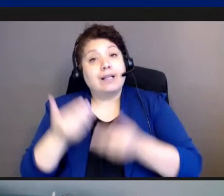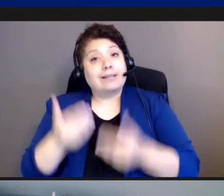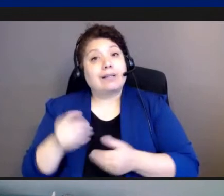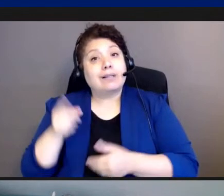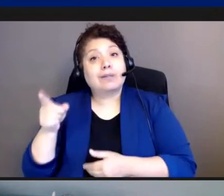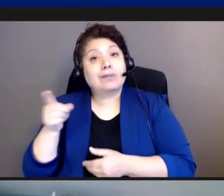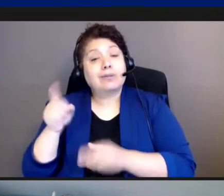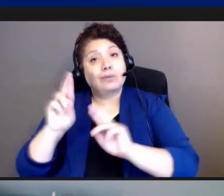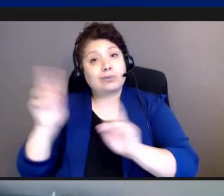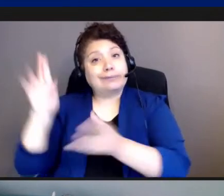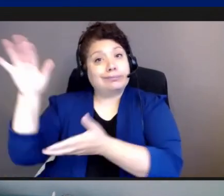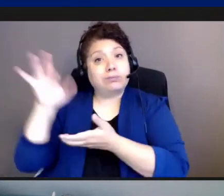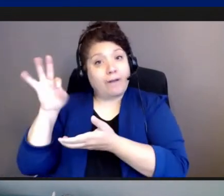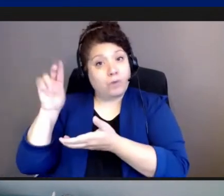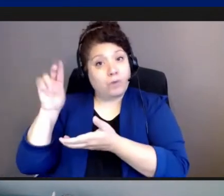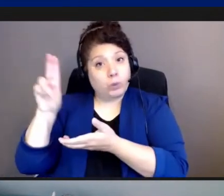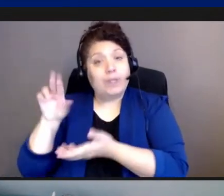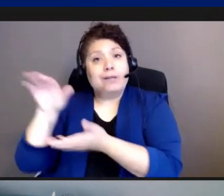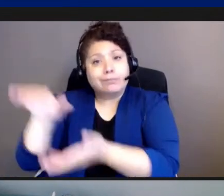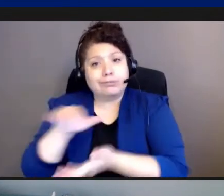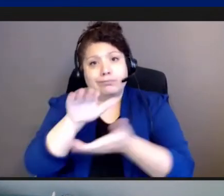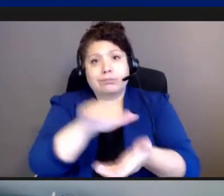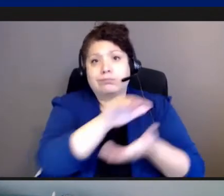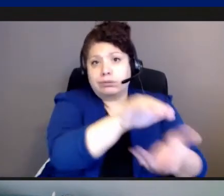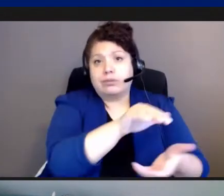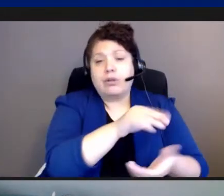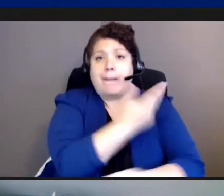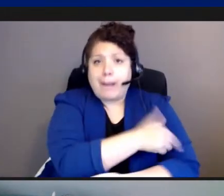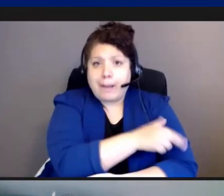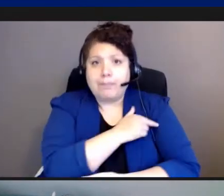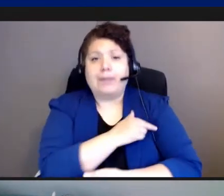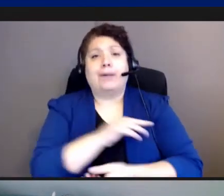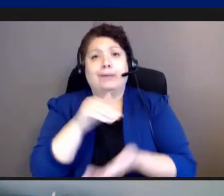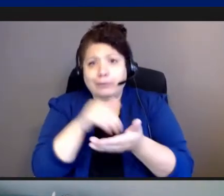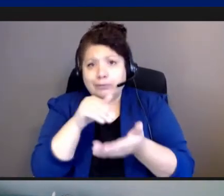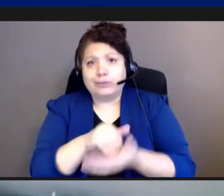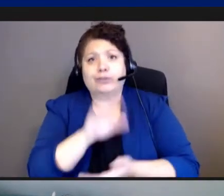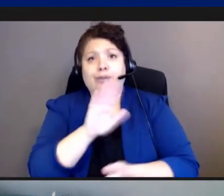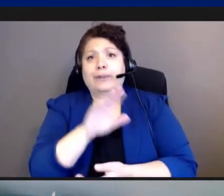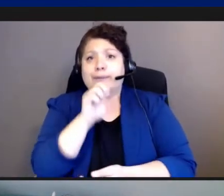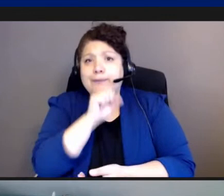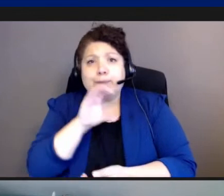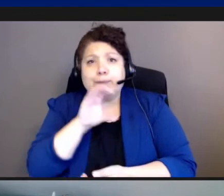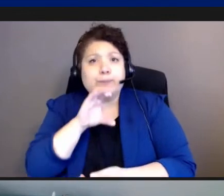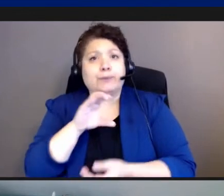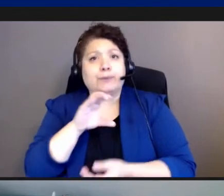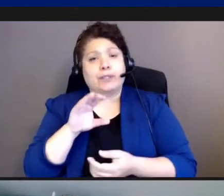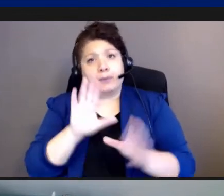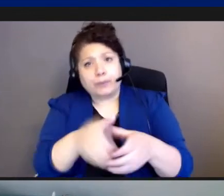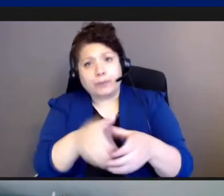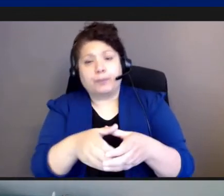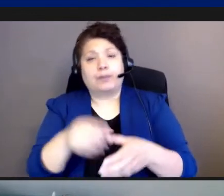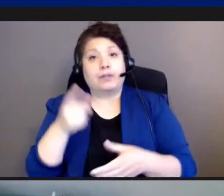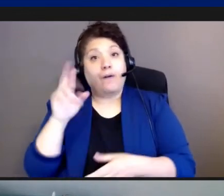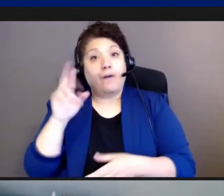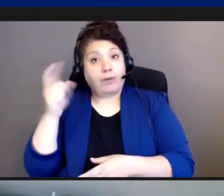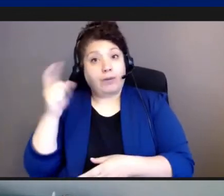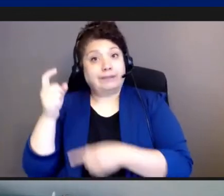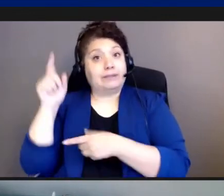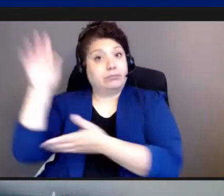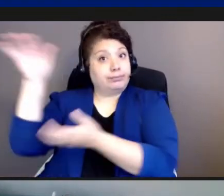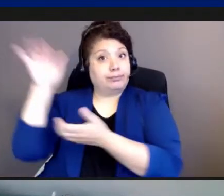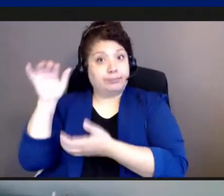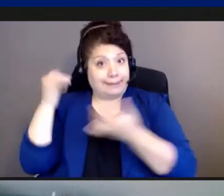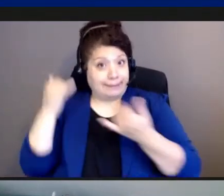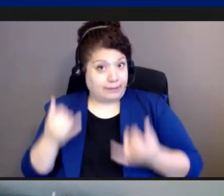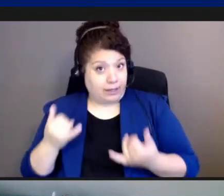providers, including hospitals, long-term care homes, and community immunization providers. Pharmacies access vaccine directly from the province and are starting to receive them